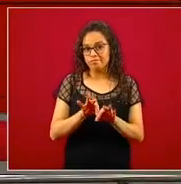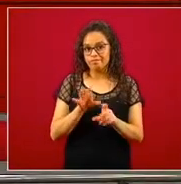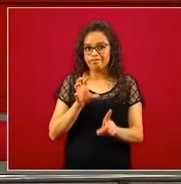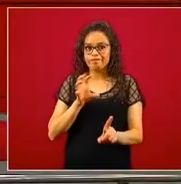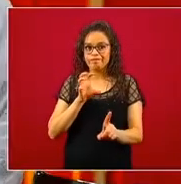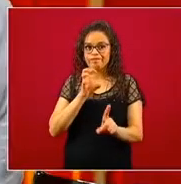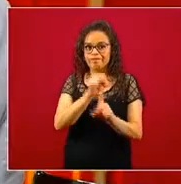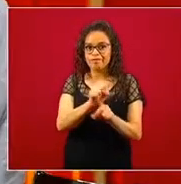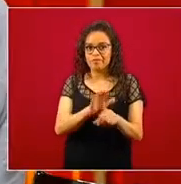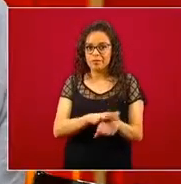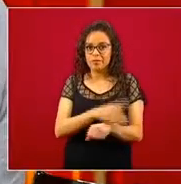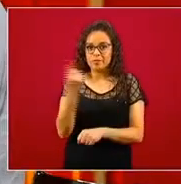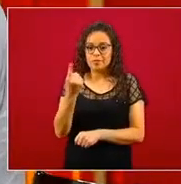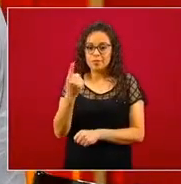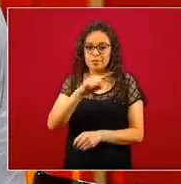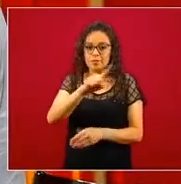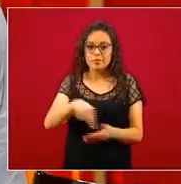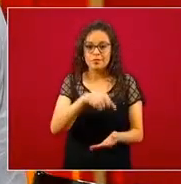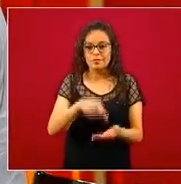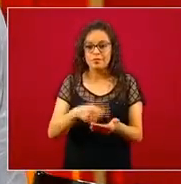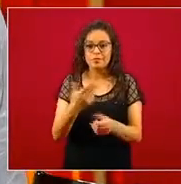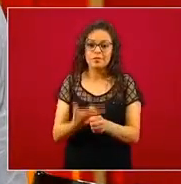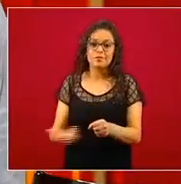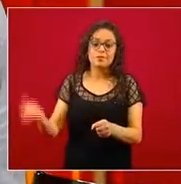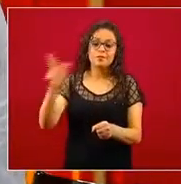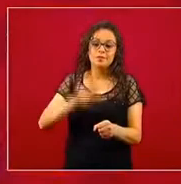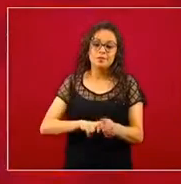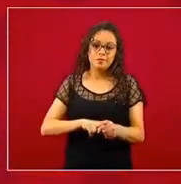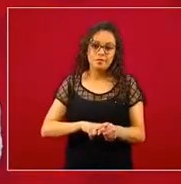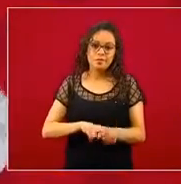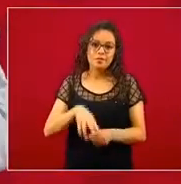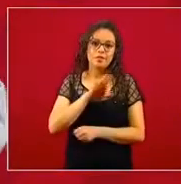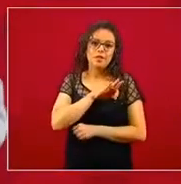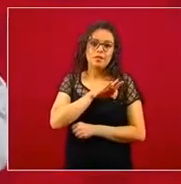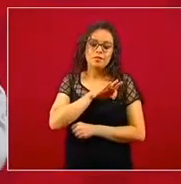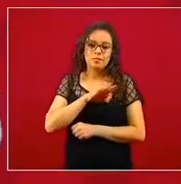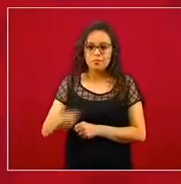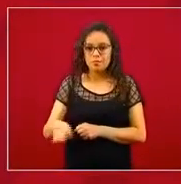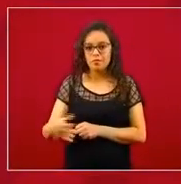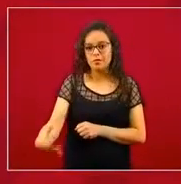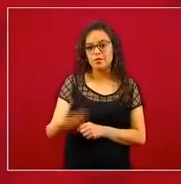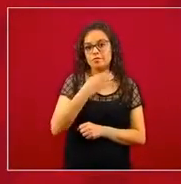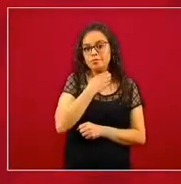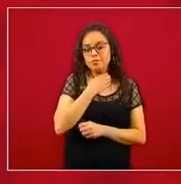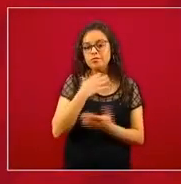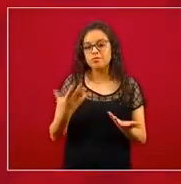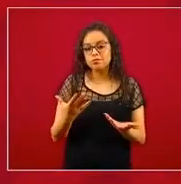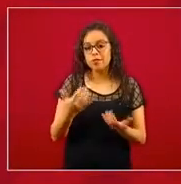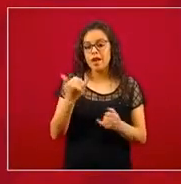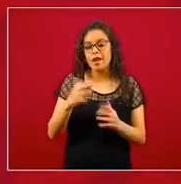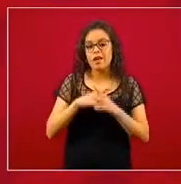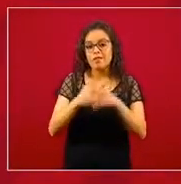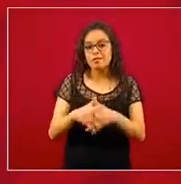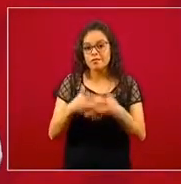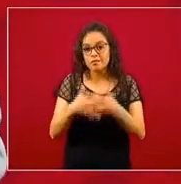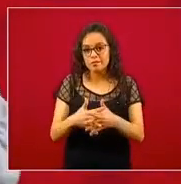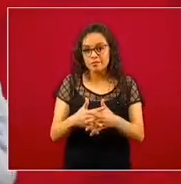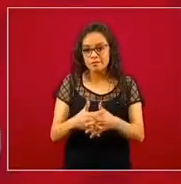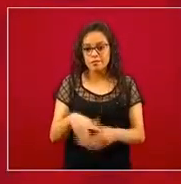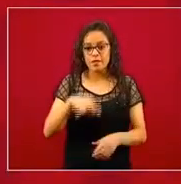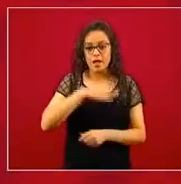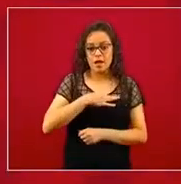then we have influenza season getting started. It is not guaranteed, but it is possible that with